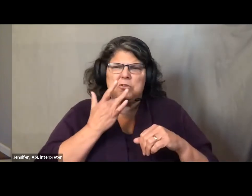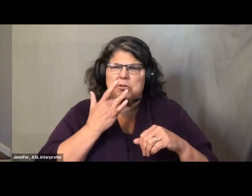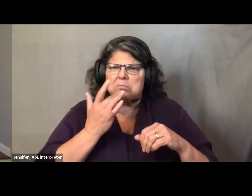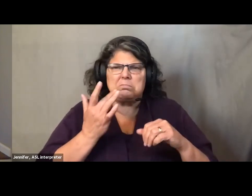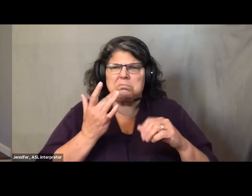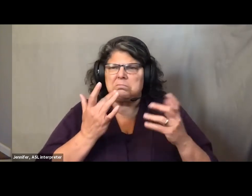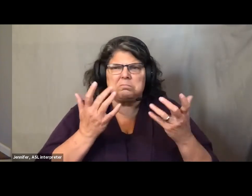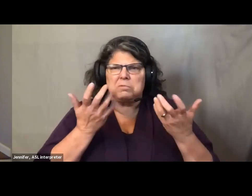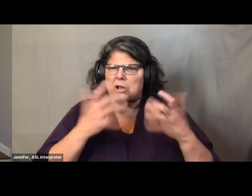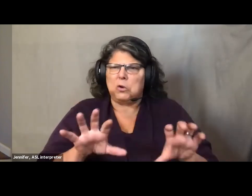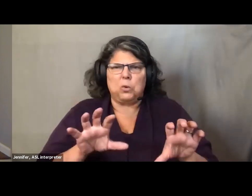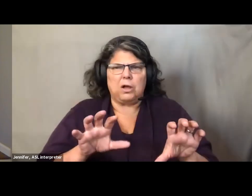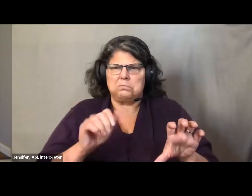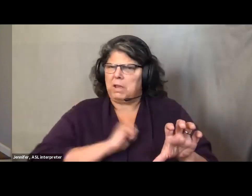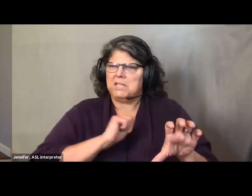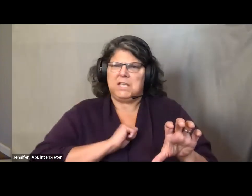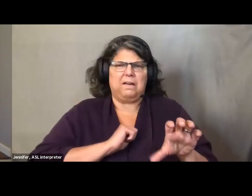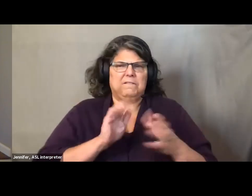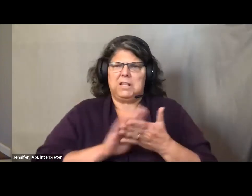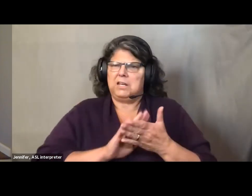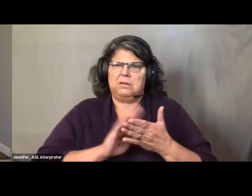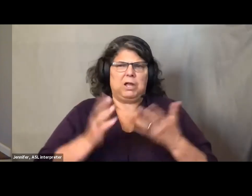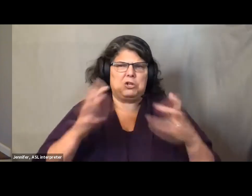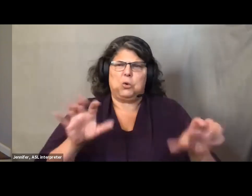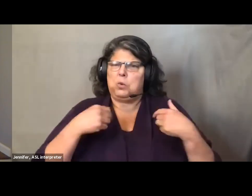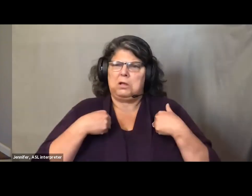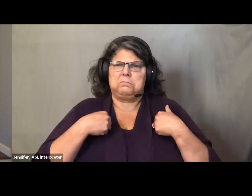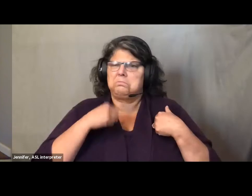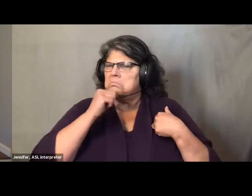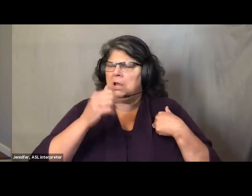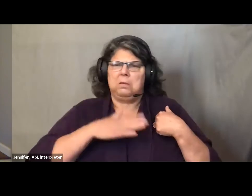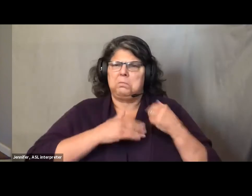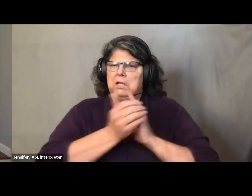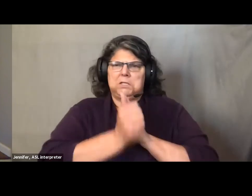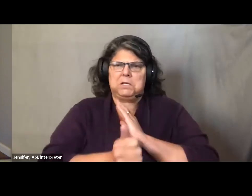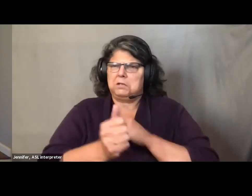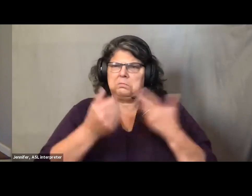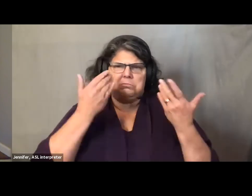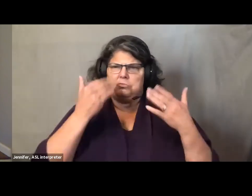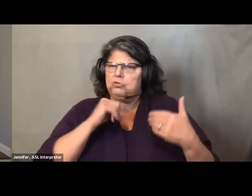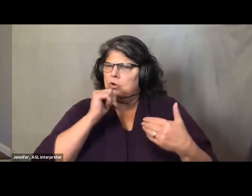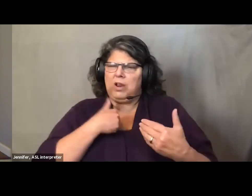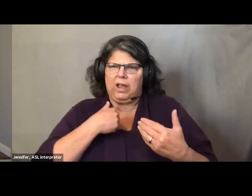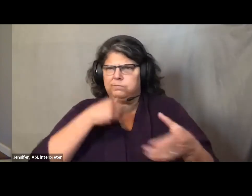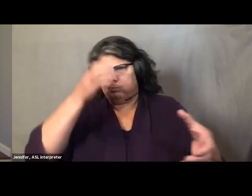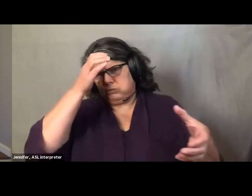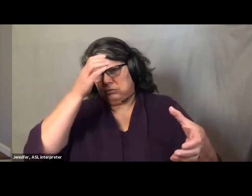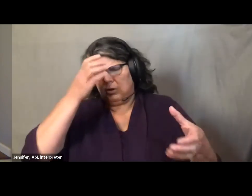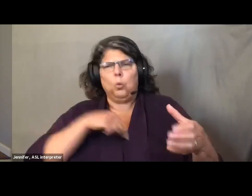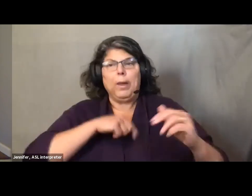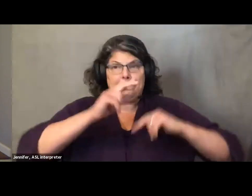the removal and debris cleanup because that's not our expertise as a company. We're builders,